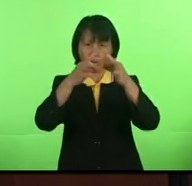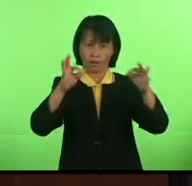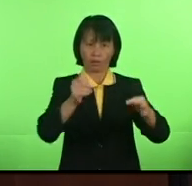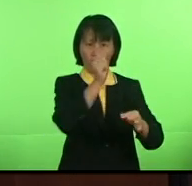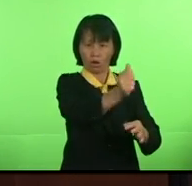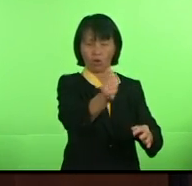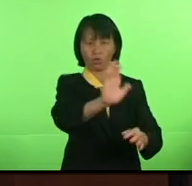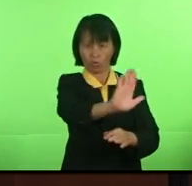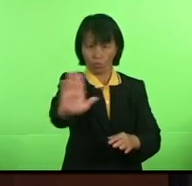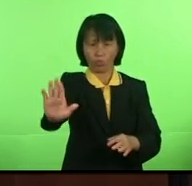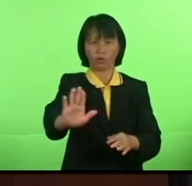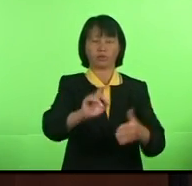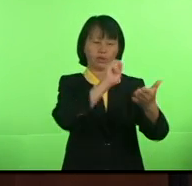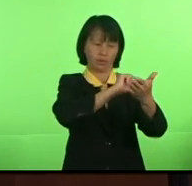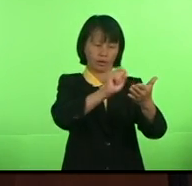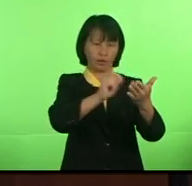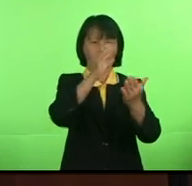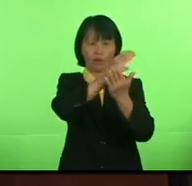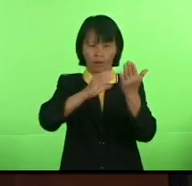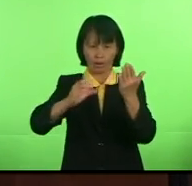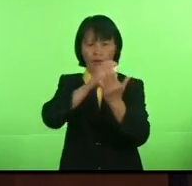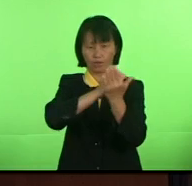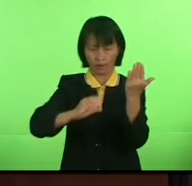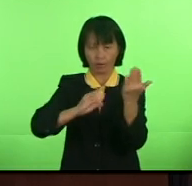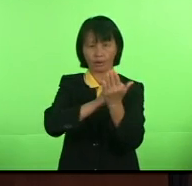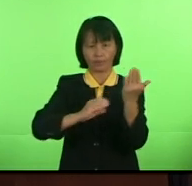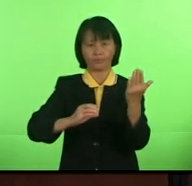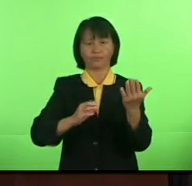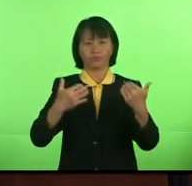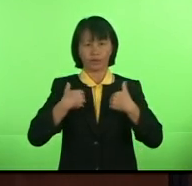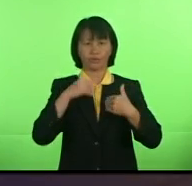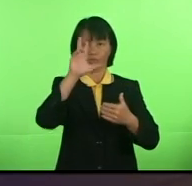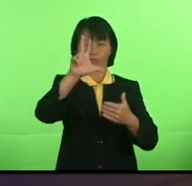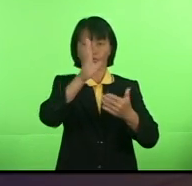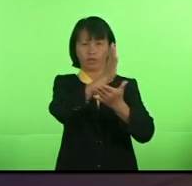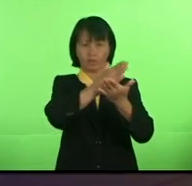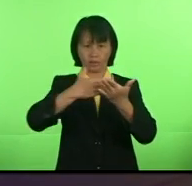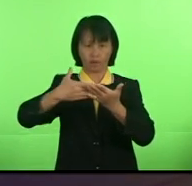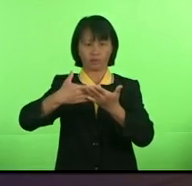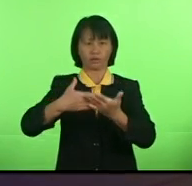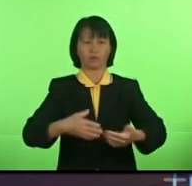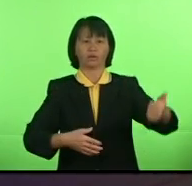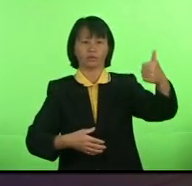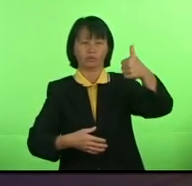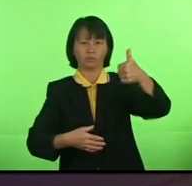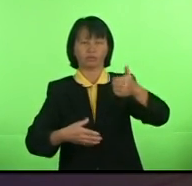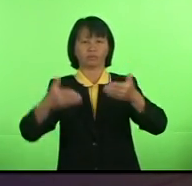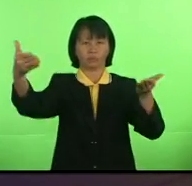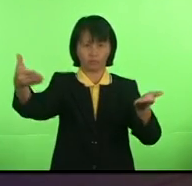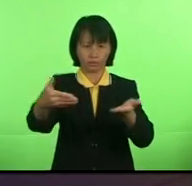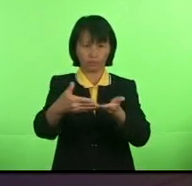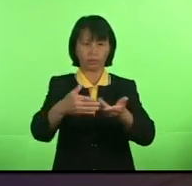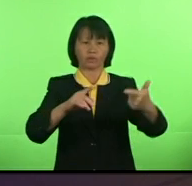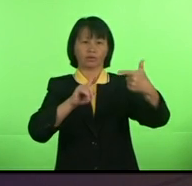writing paragraphs, yeah? So briefly, an essay consists of 3 sections. What are those? An